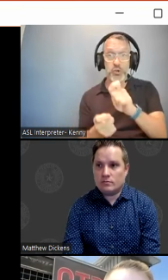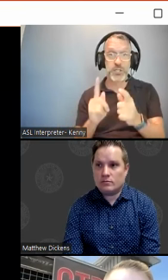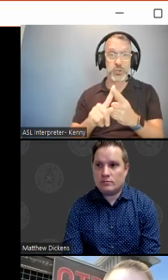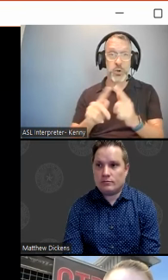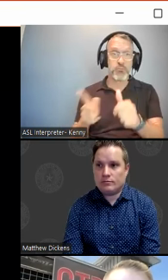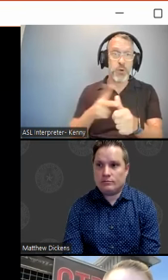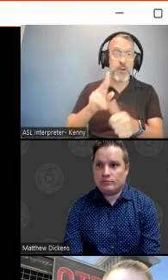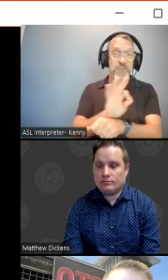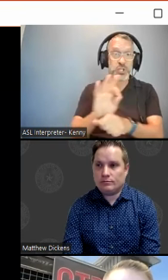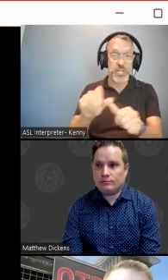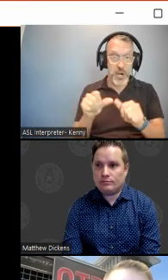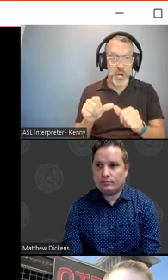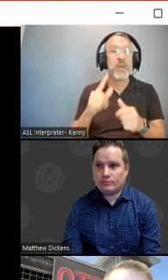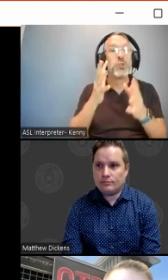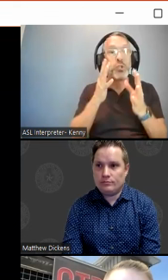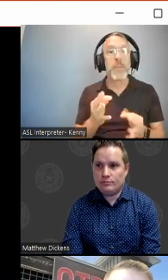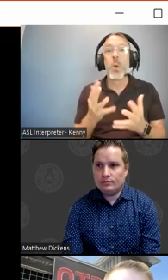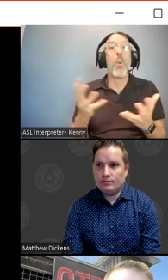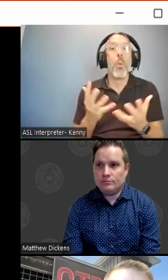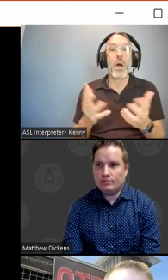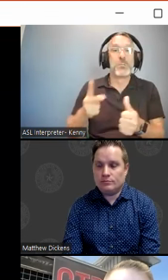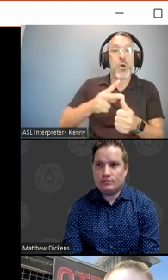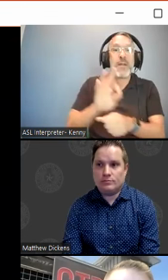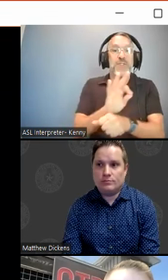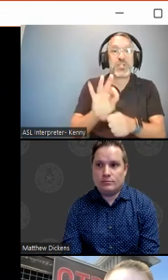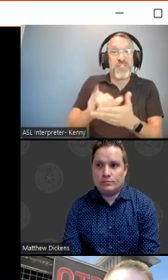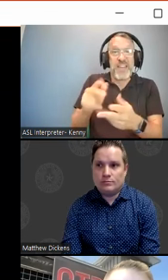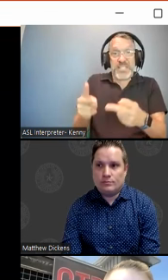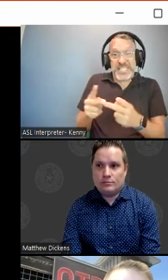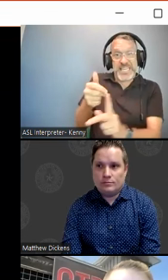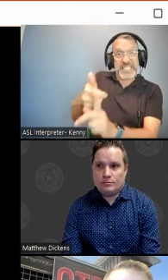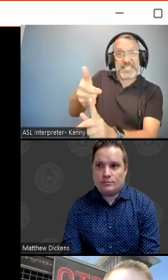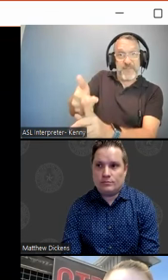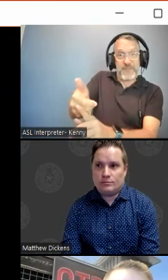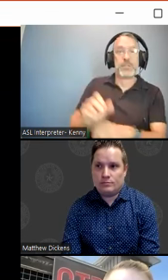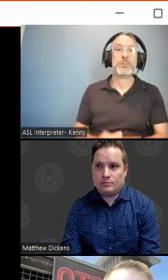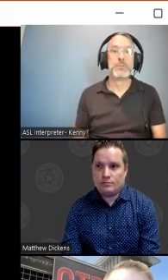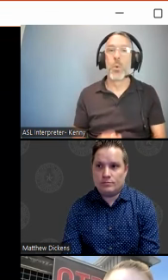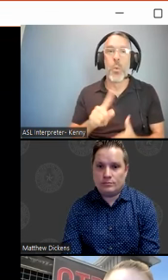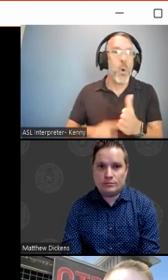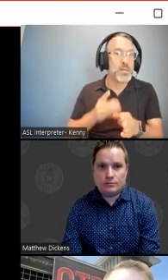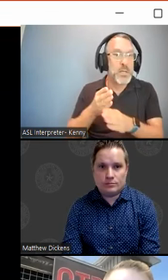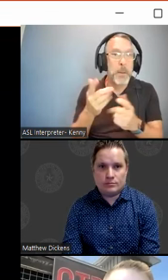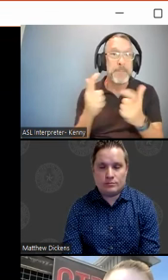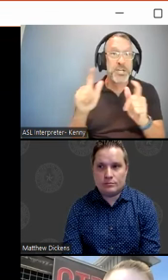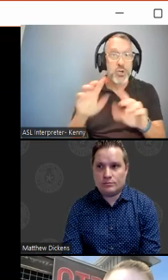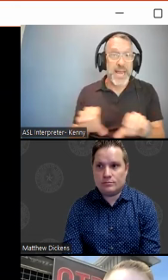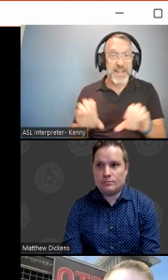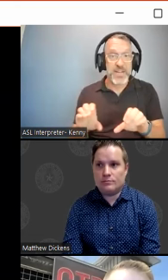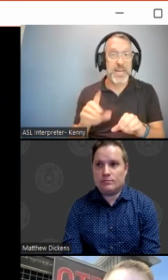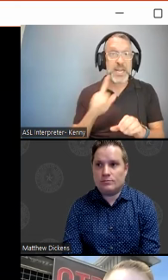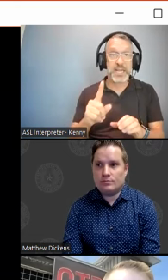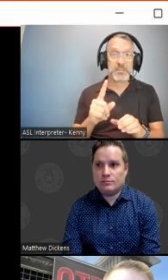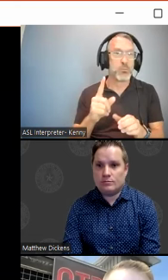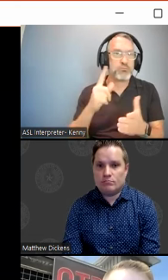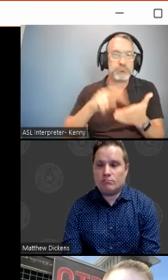function area, you have to determine what is a primary function of the facility itself. what is the major activity of the facility is intended